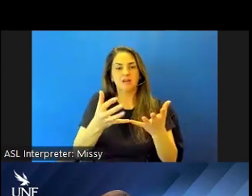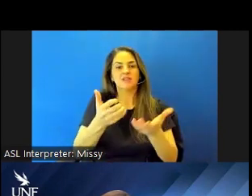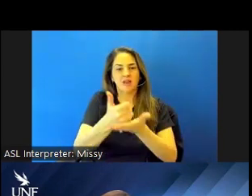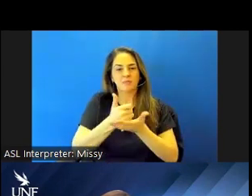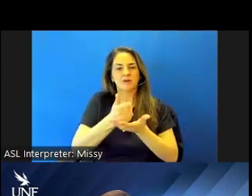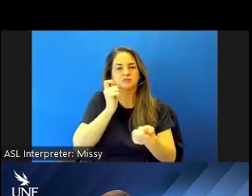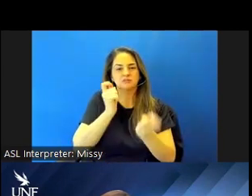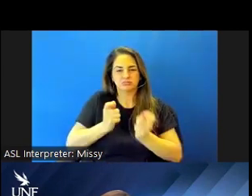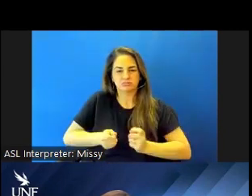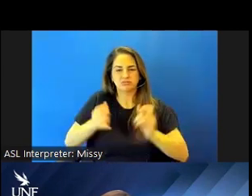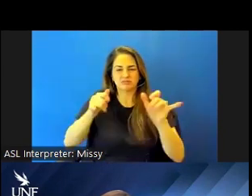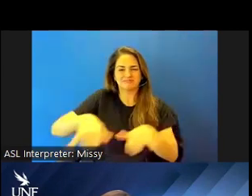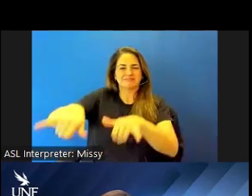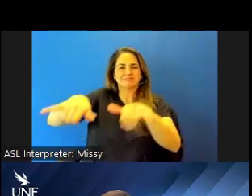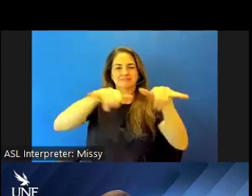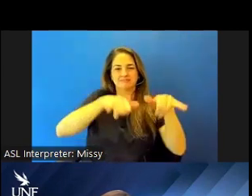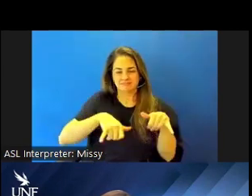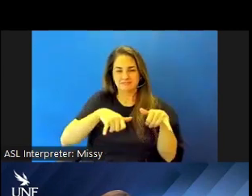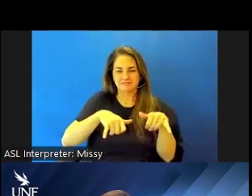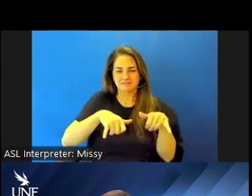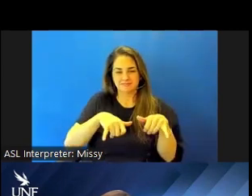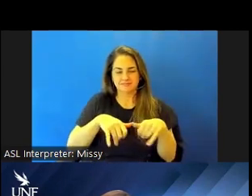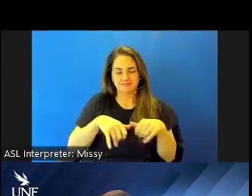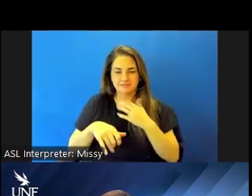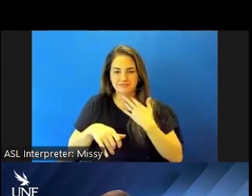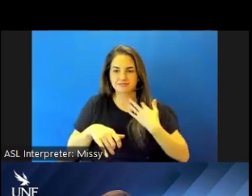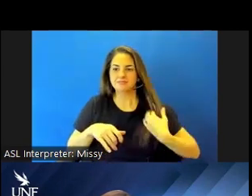pages and use those reports to